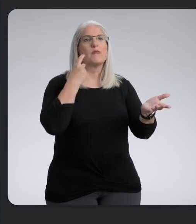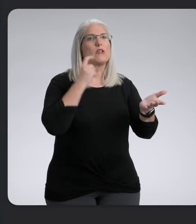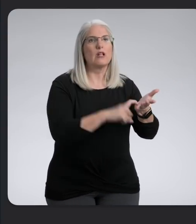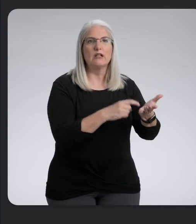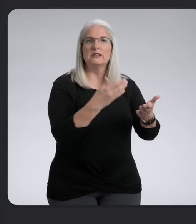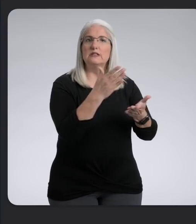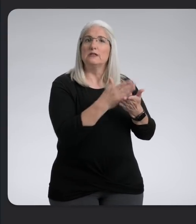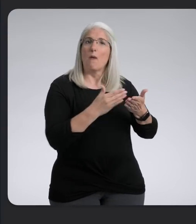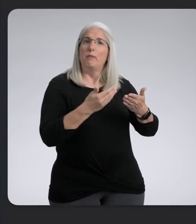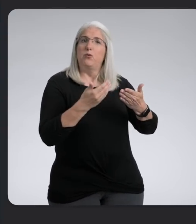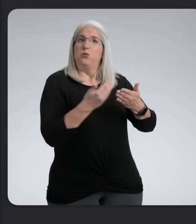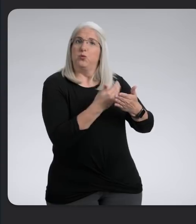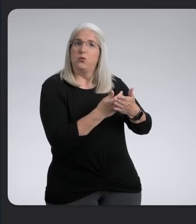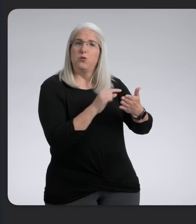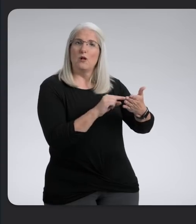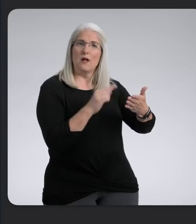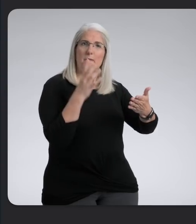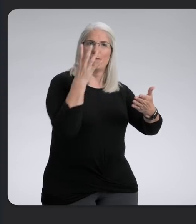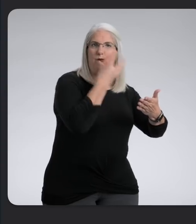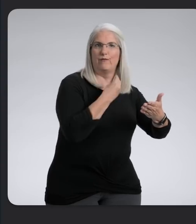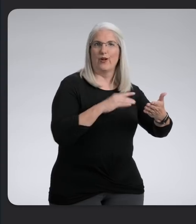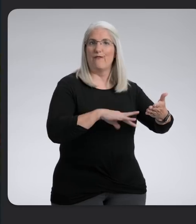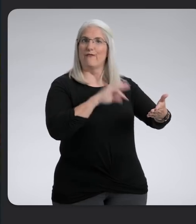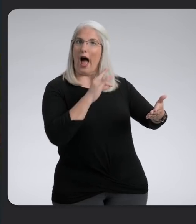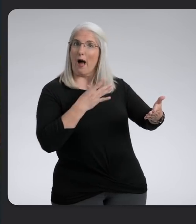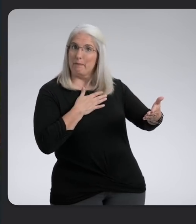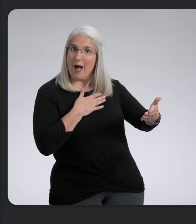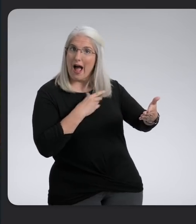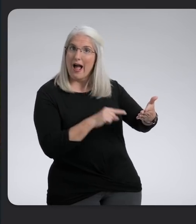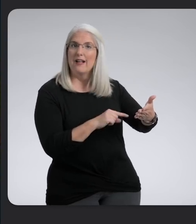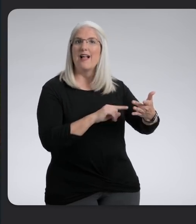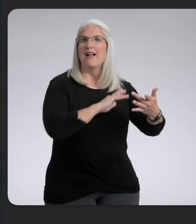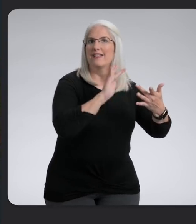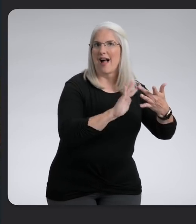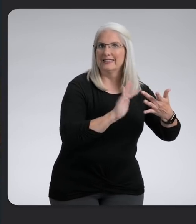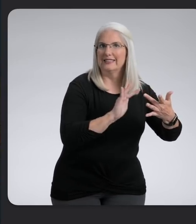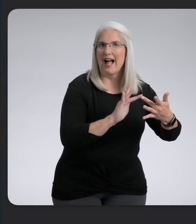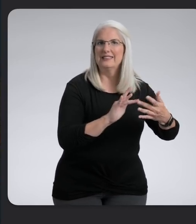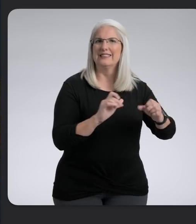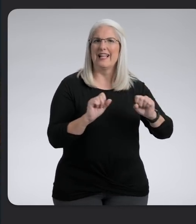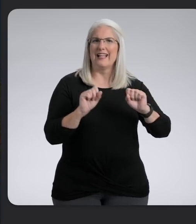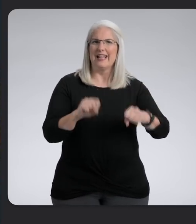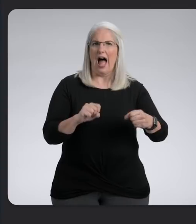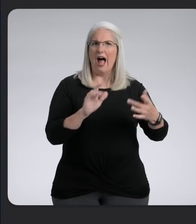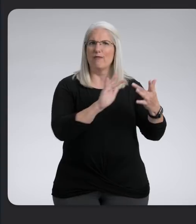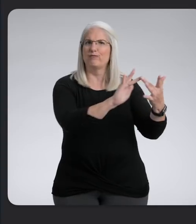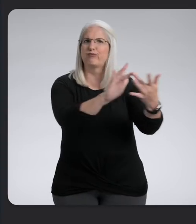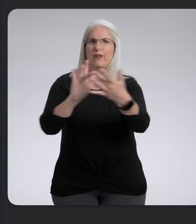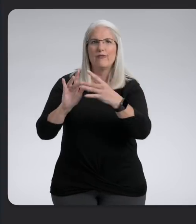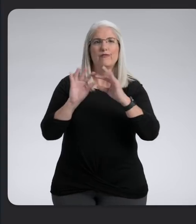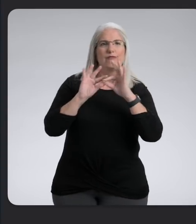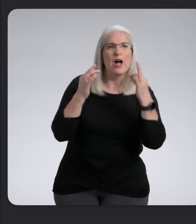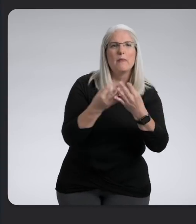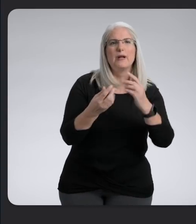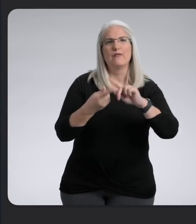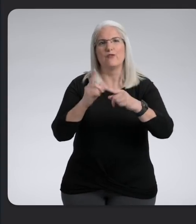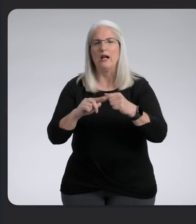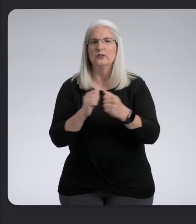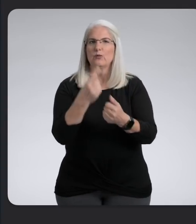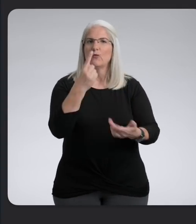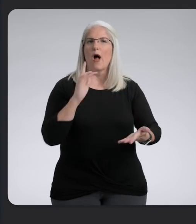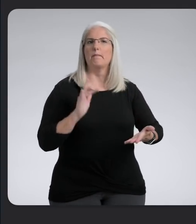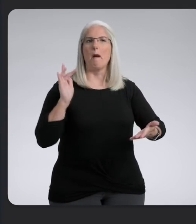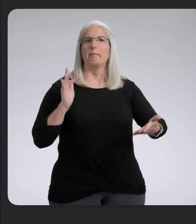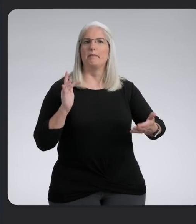the beautiful new Find My widget and the Contacts widget, which helps you reach family and friends with just a tap. Let's find a good spot